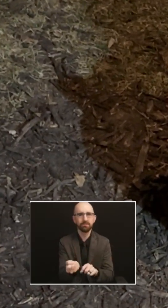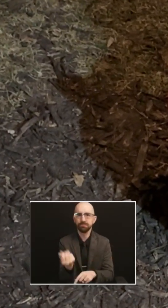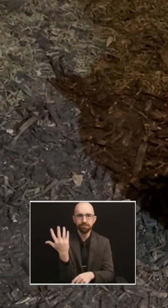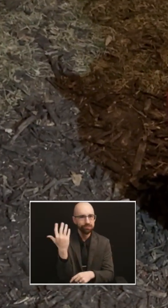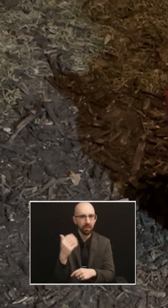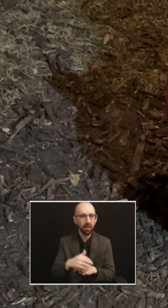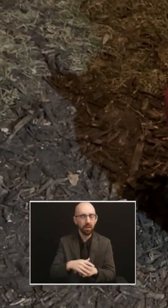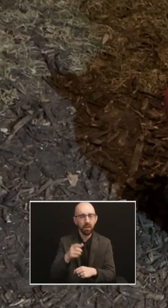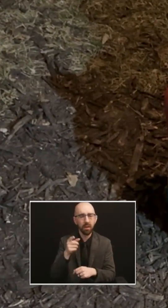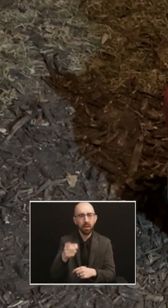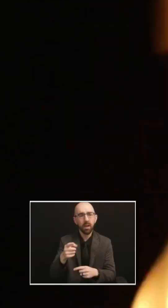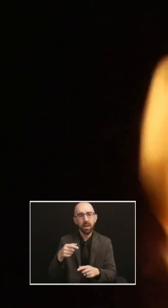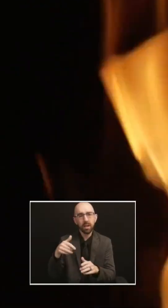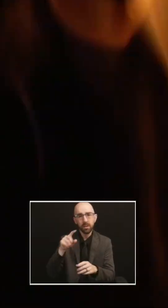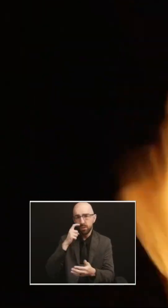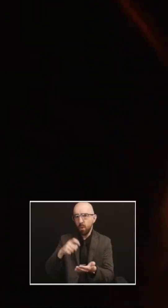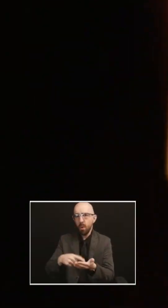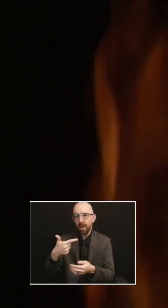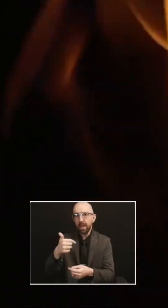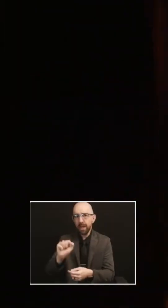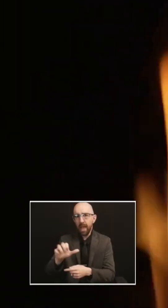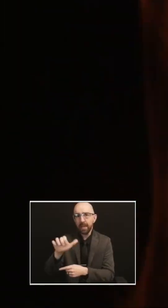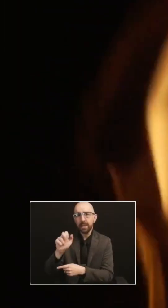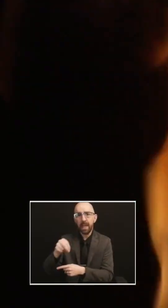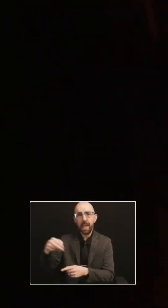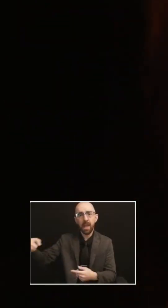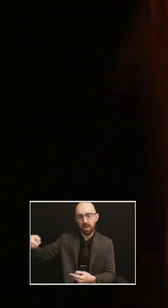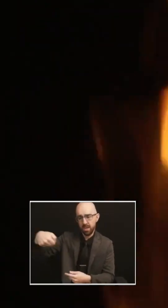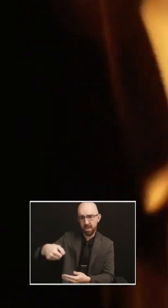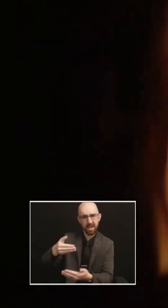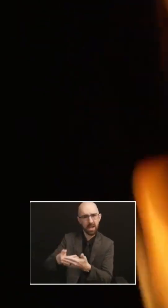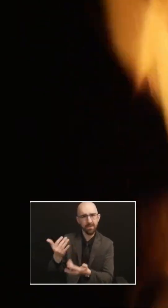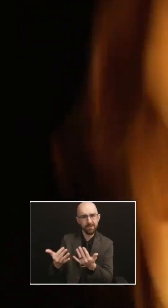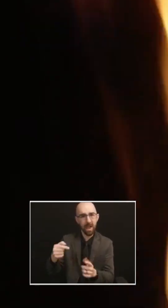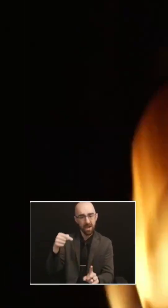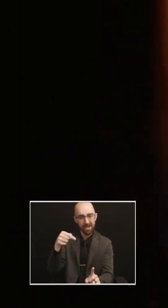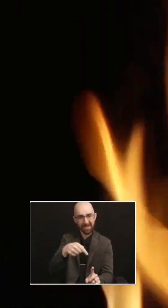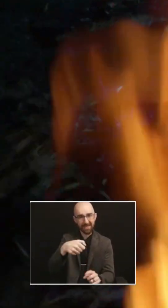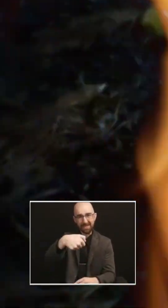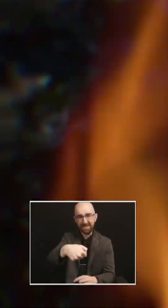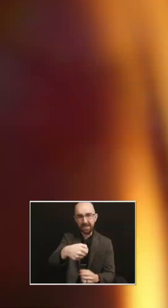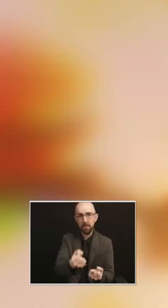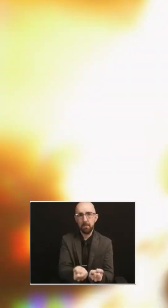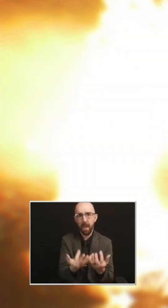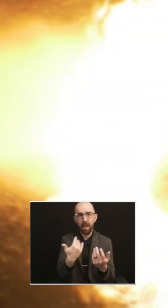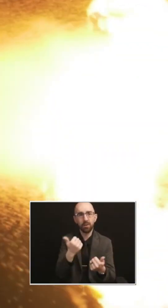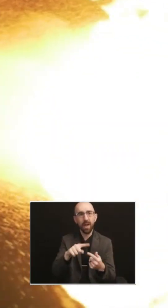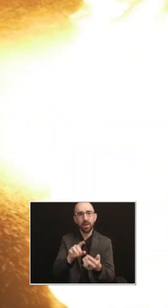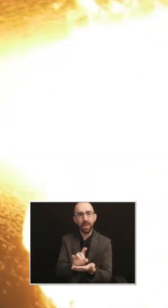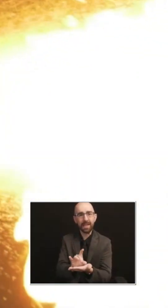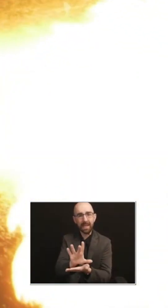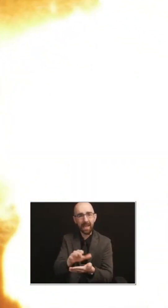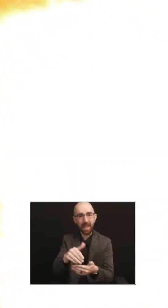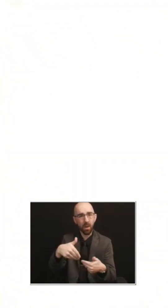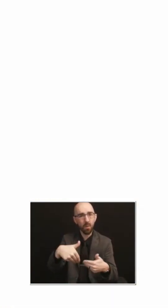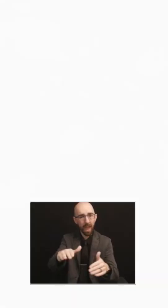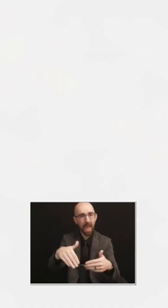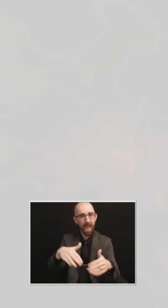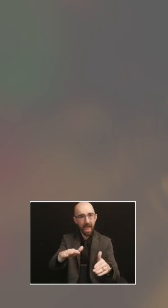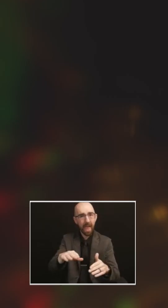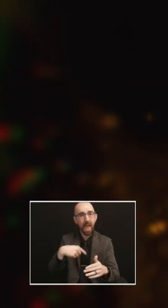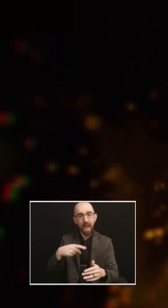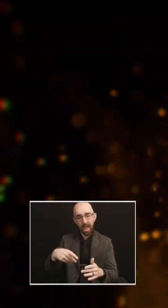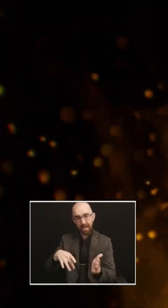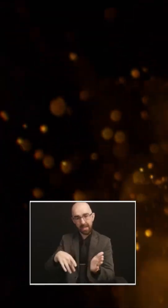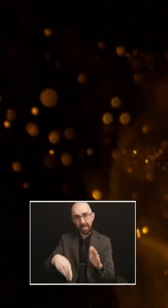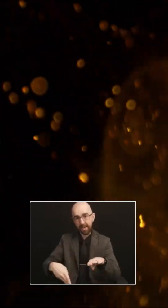sitting too close to the fire. It caught on fire, and so I tried to kick it to get it away from people. And then when I kicked it, it caused it to explode.